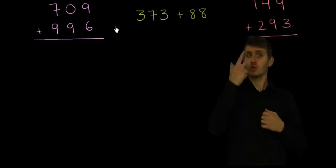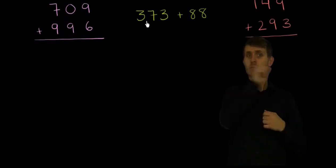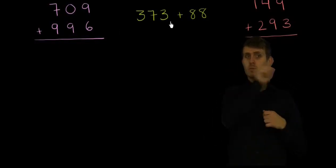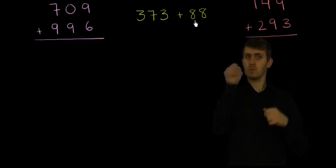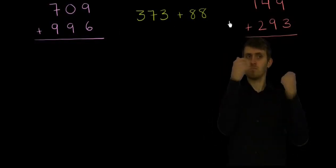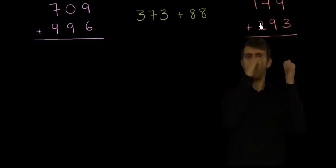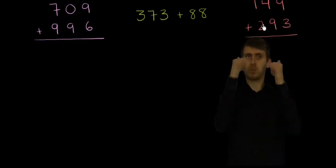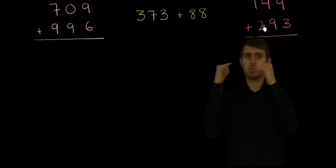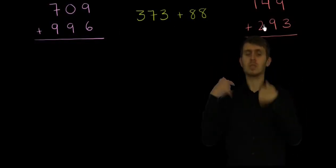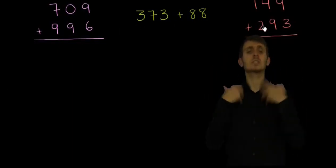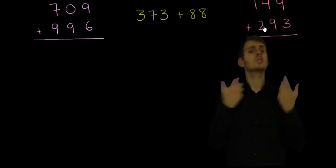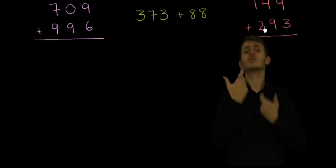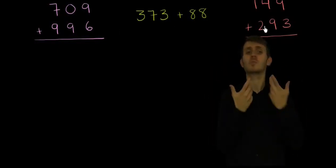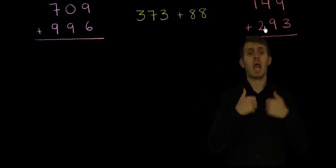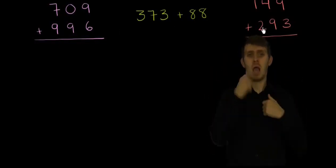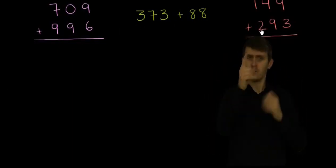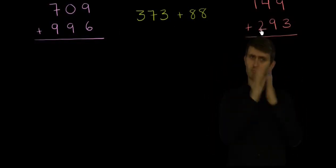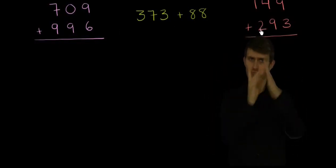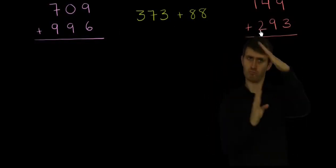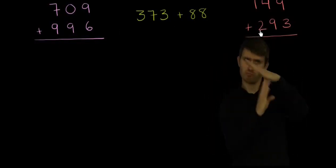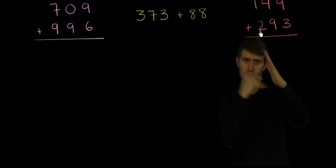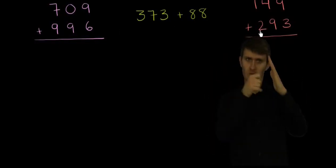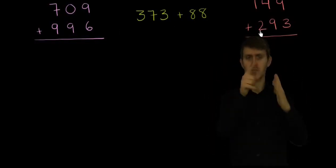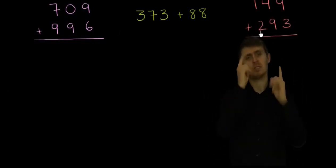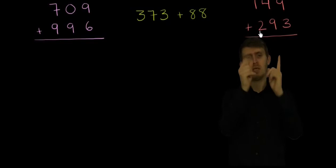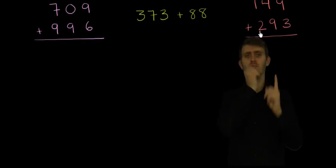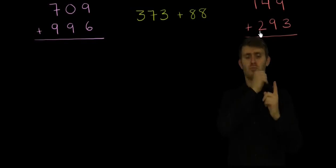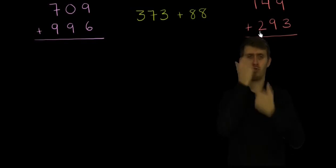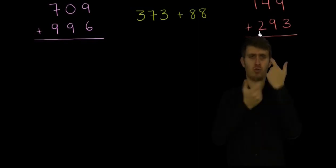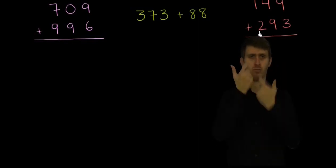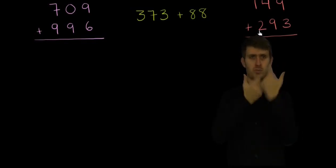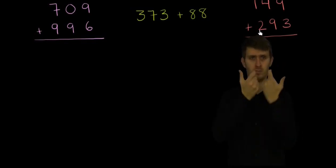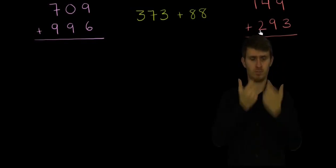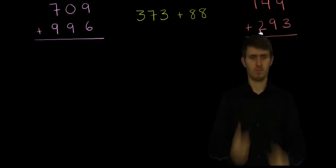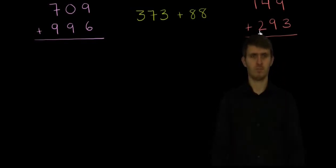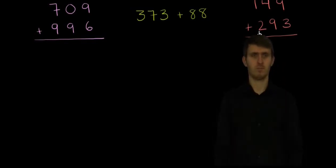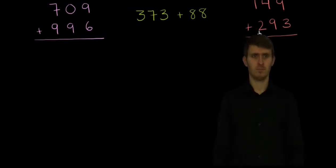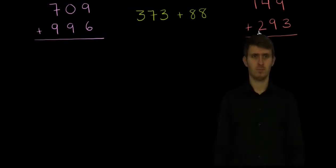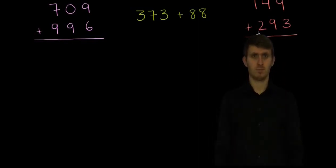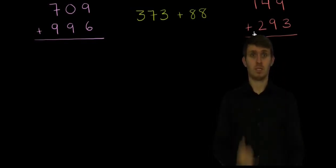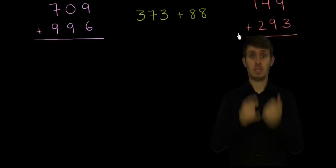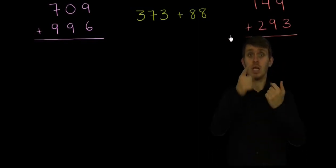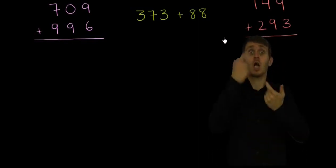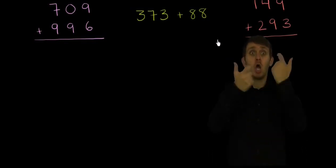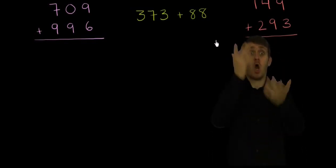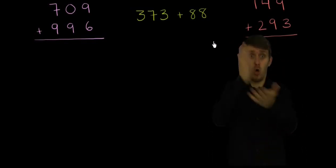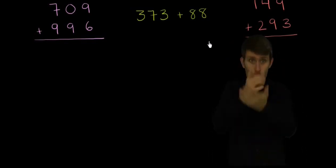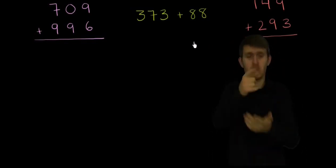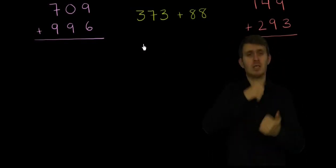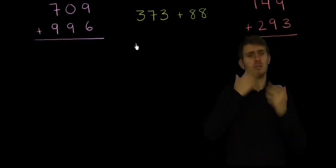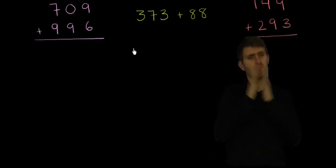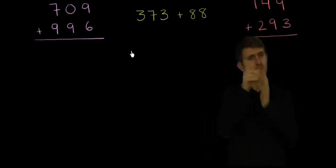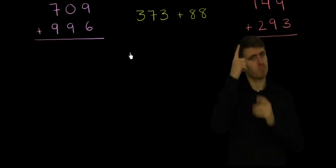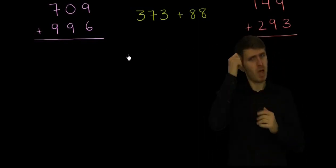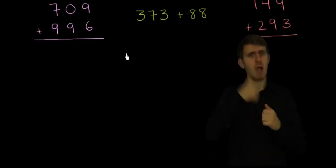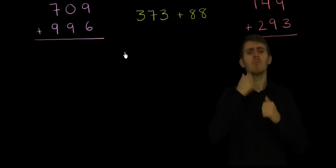We have three different addition problems right over here. And what I want you to do so that you get the hang of things is to pause the video and try them on your own.